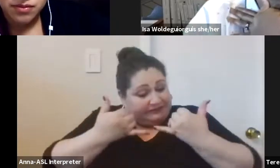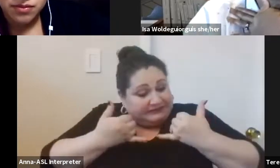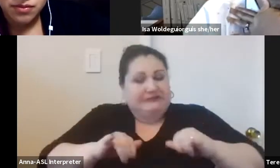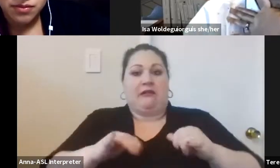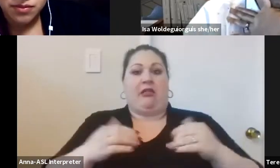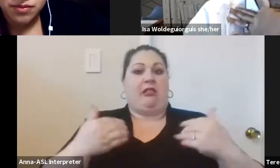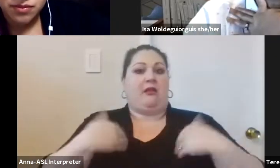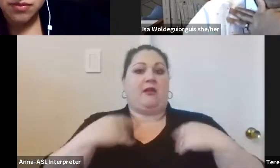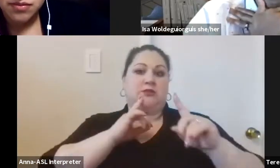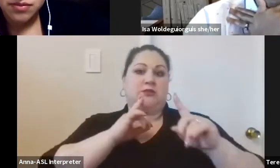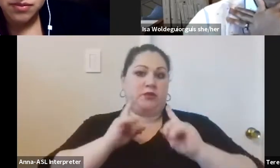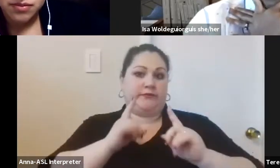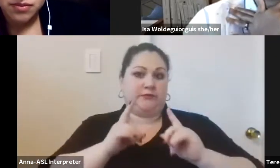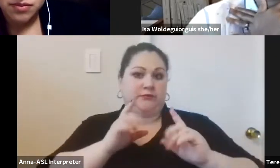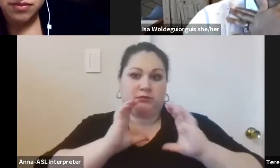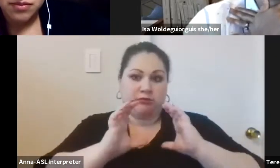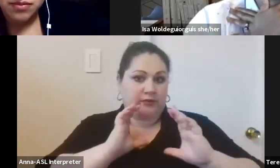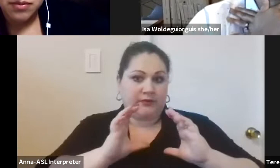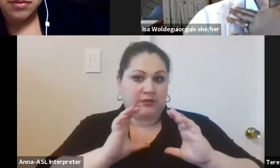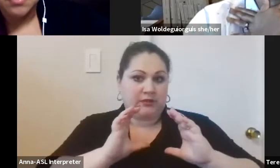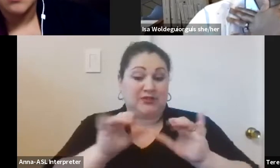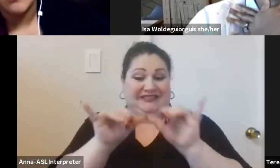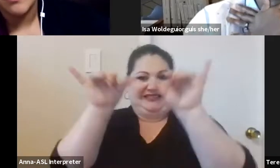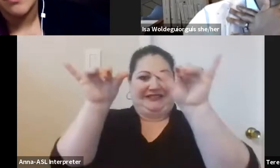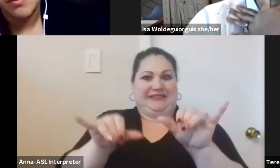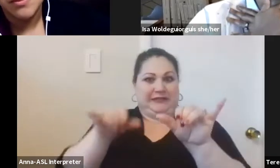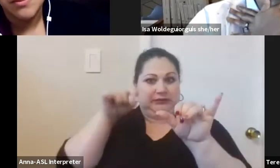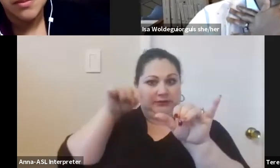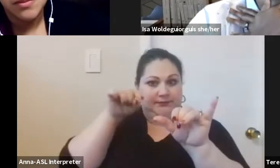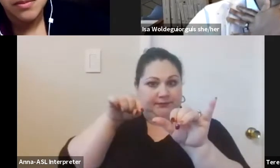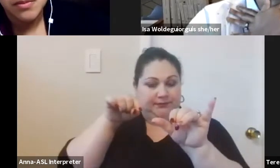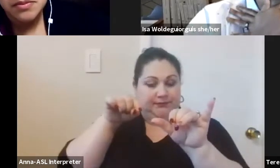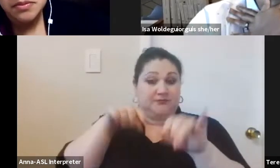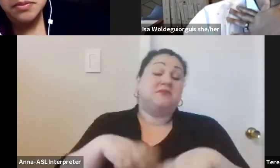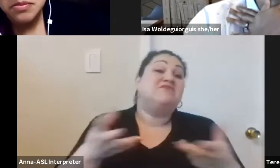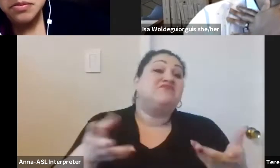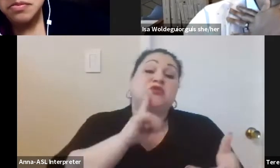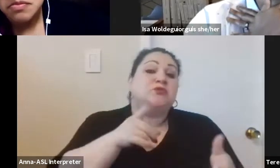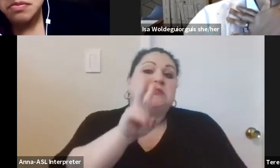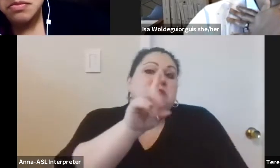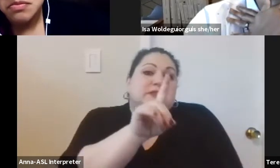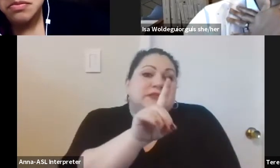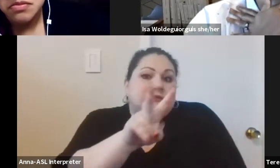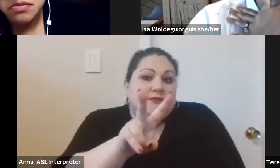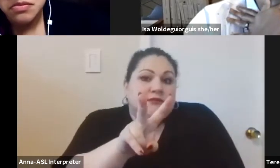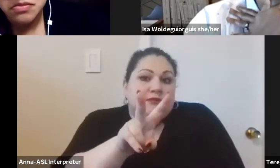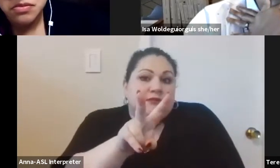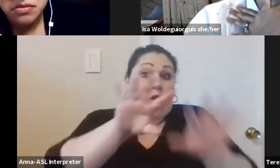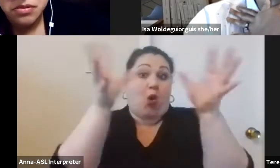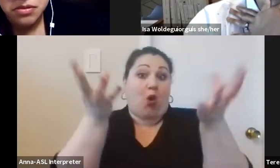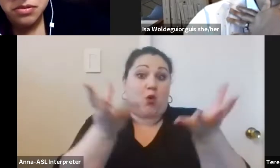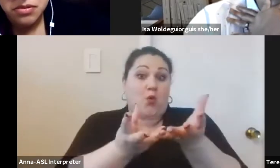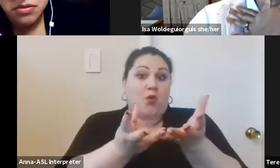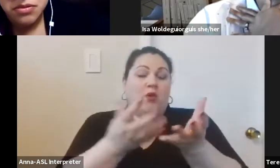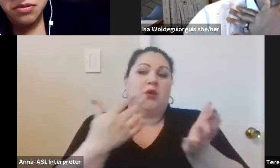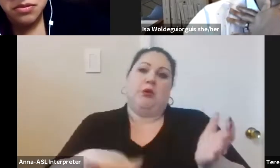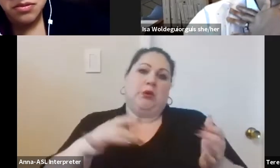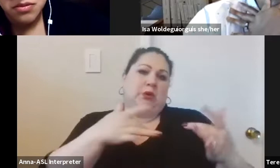the system really, I think domestic violence on a whole is very sensitive. So I